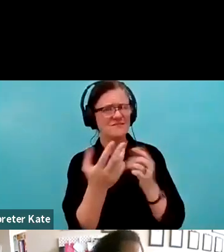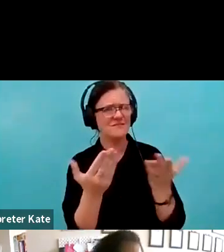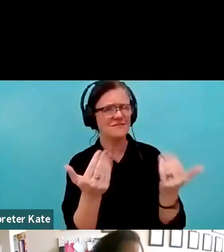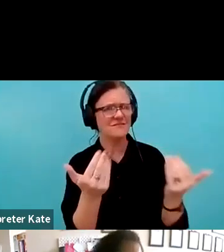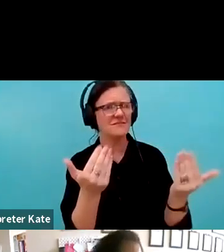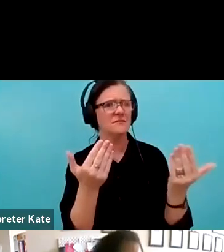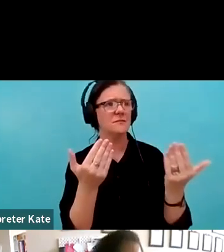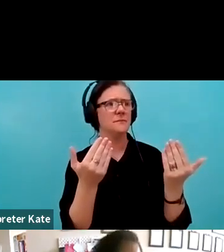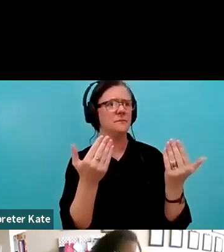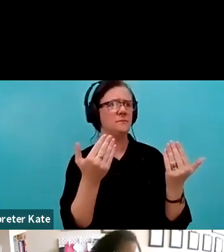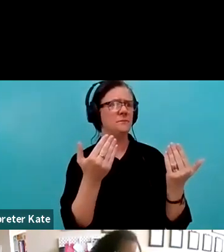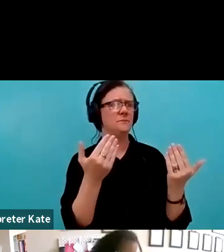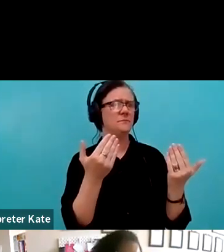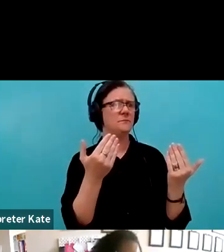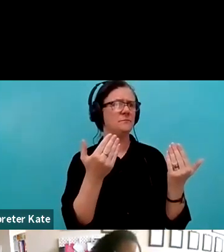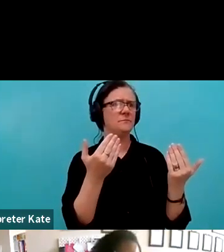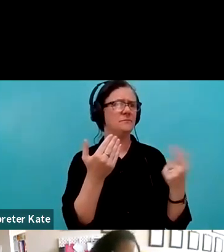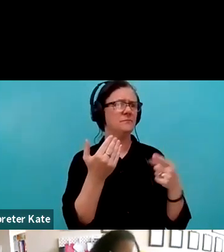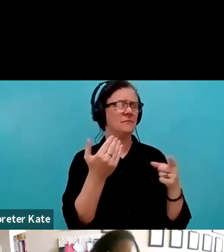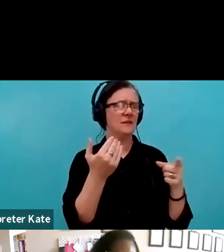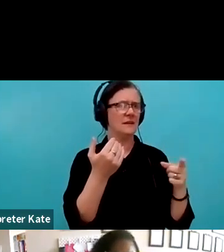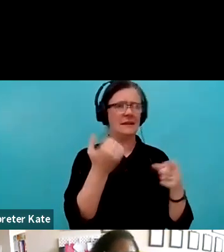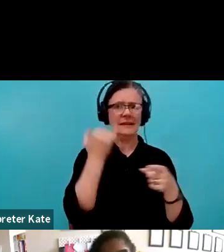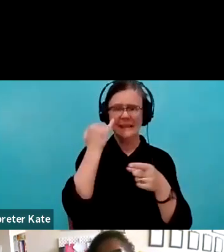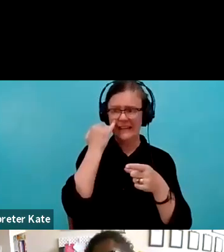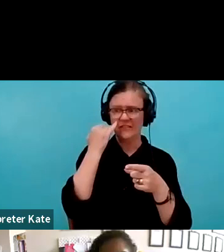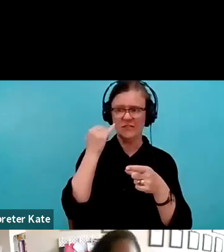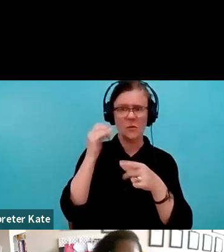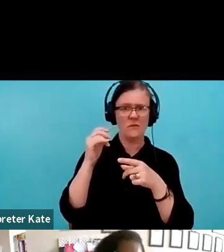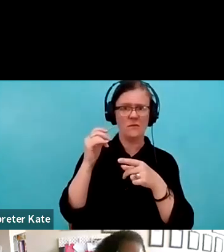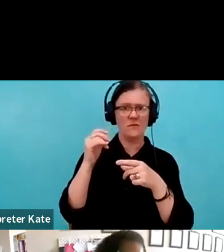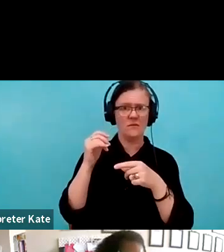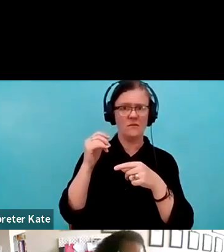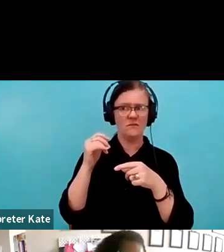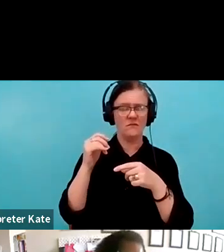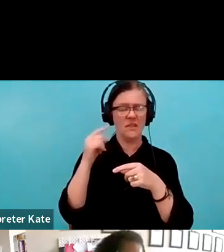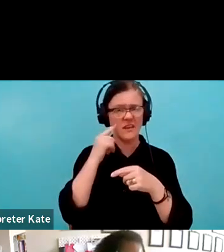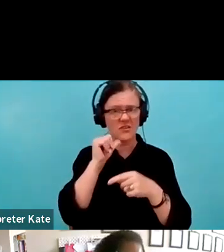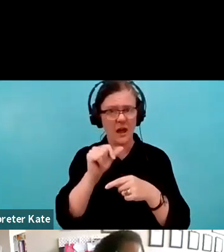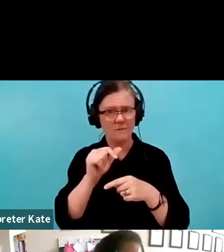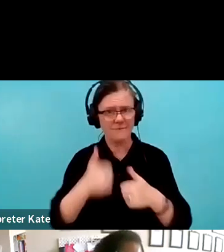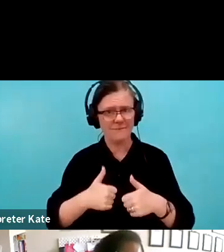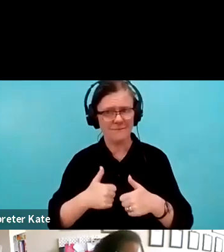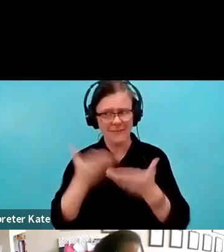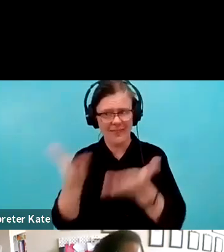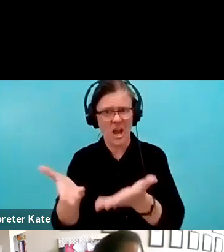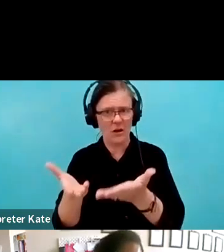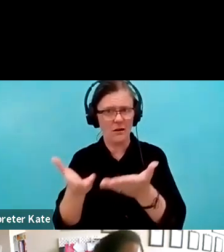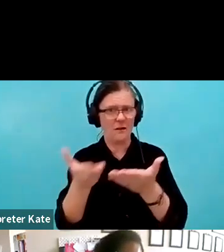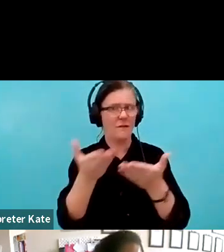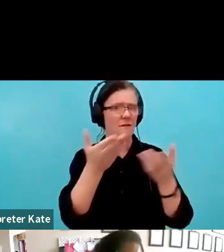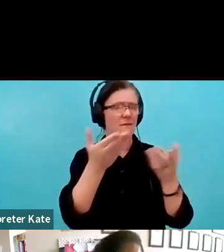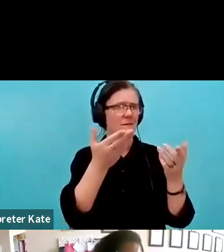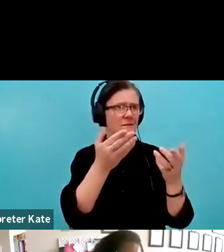other words, no one's going to invite you if they don't think you can do the job or don't exist out there. So really advocating within the documentary